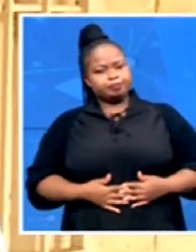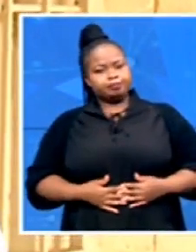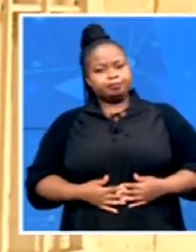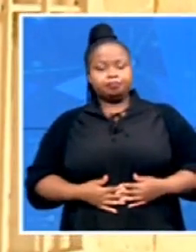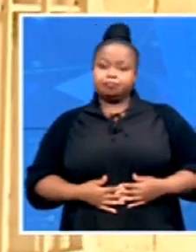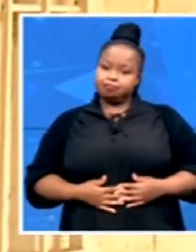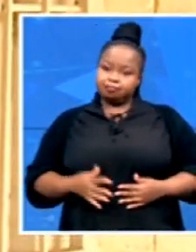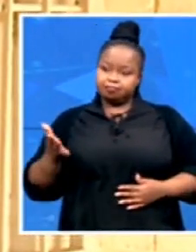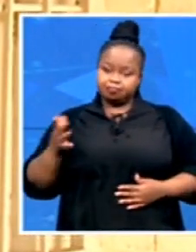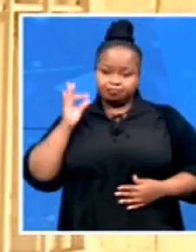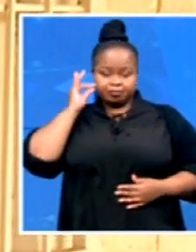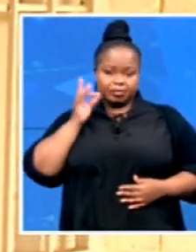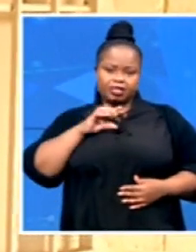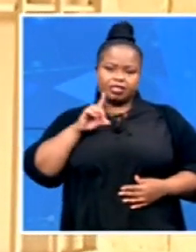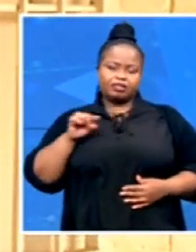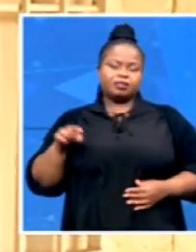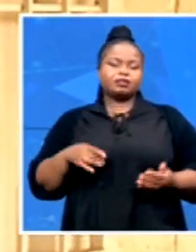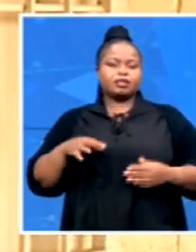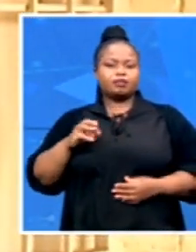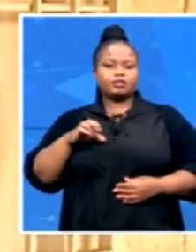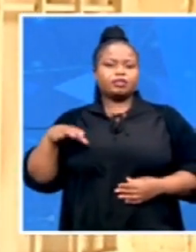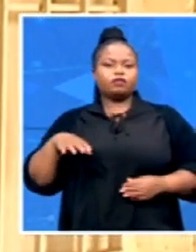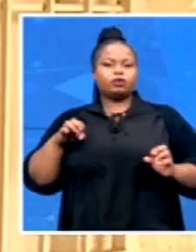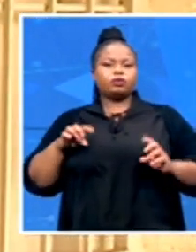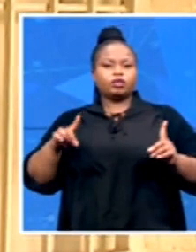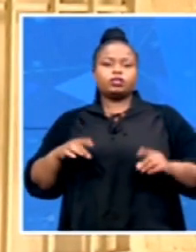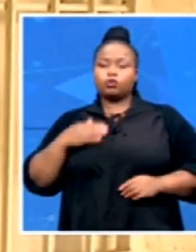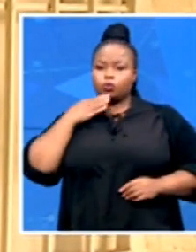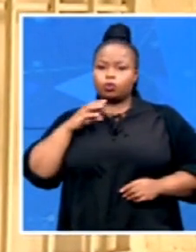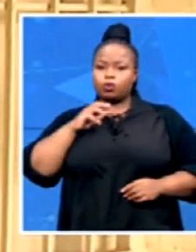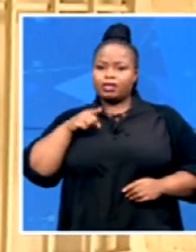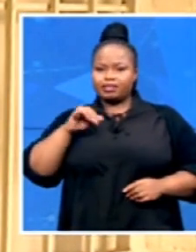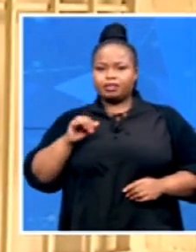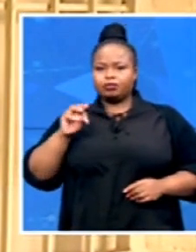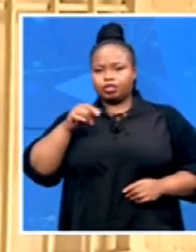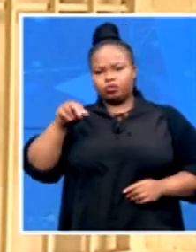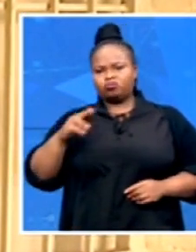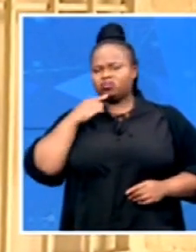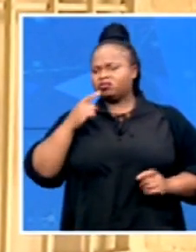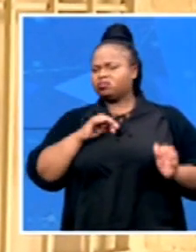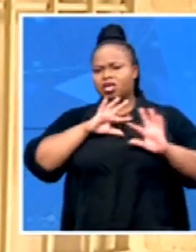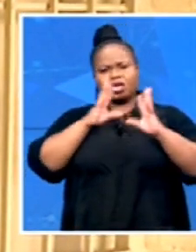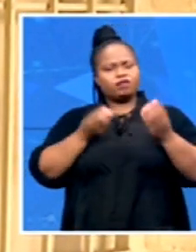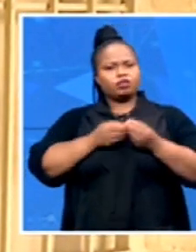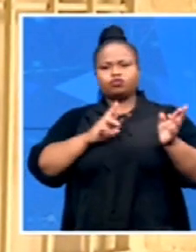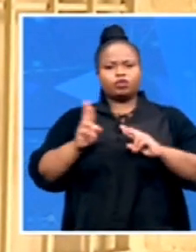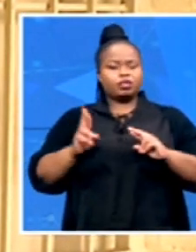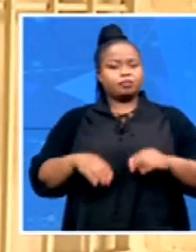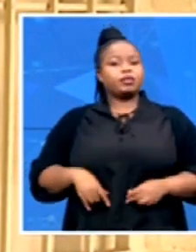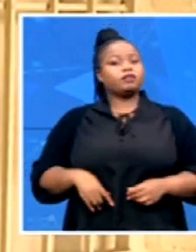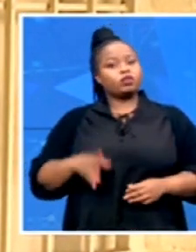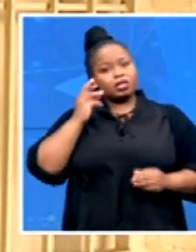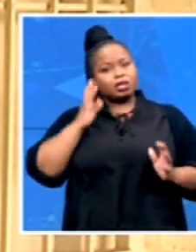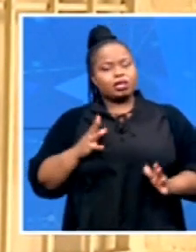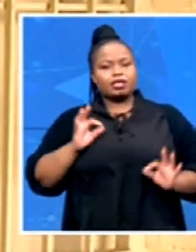in the province, Kwazi Mshengu, saying that, well, it's all systems go today. The first paper the learner sets down, they are writing confidence that they are going to